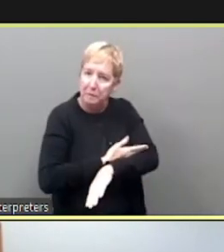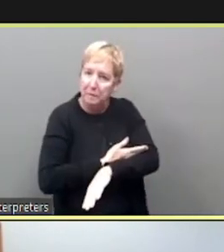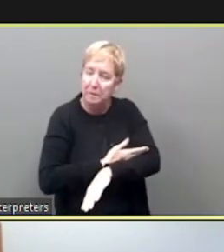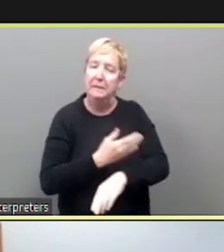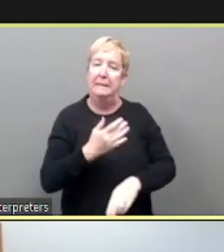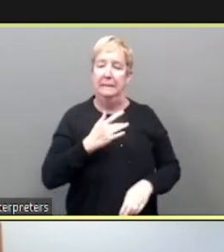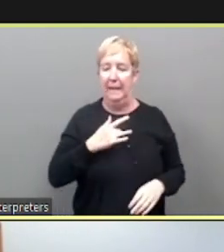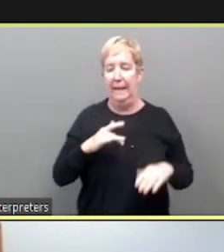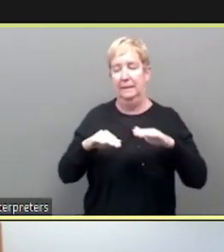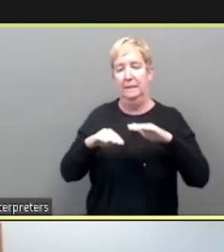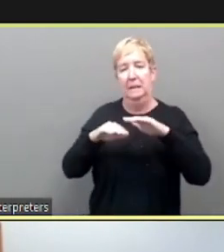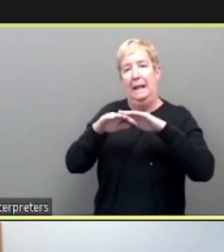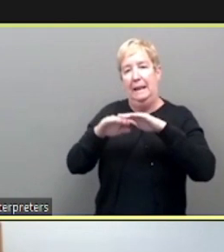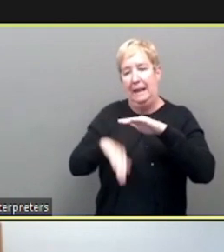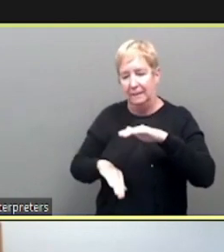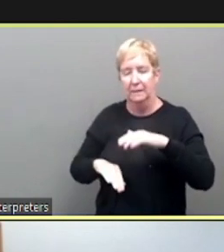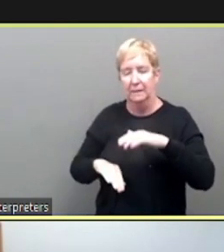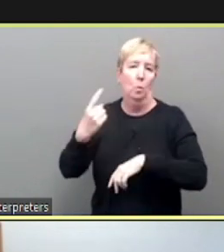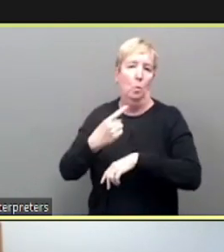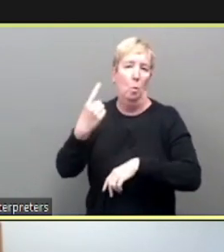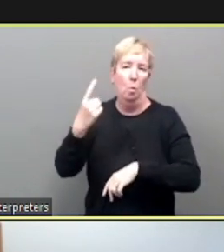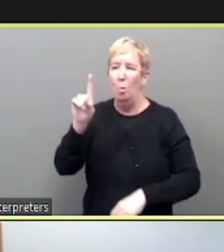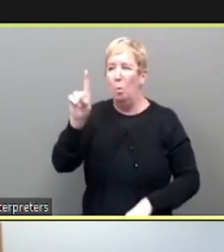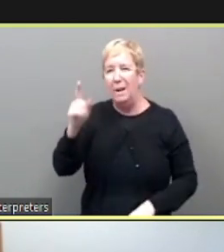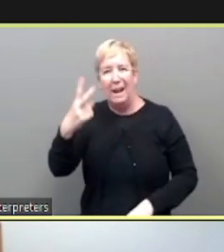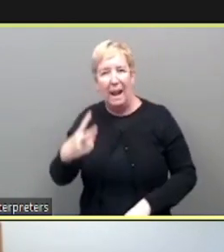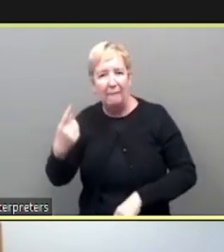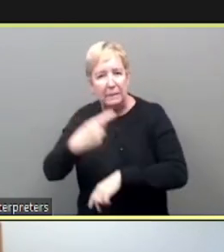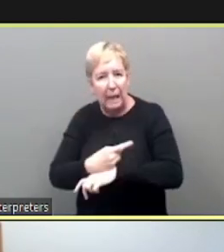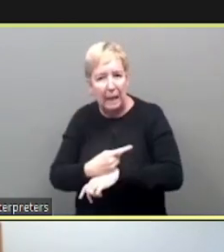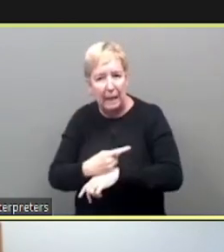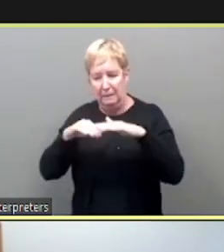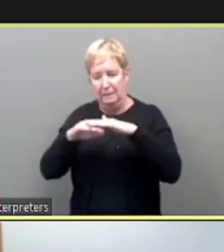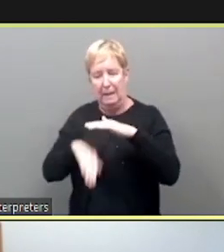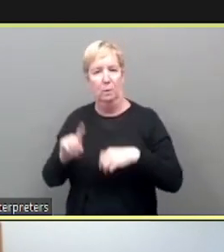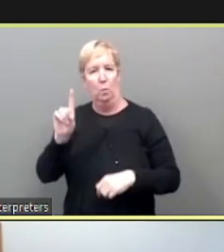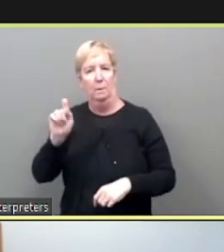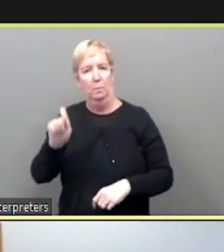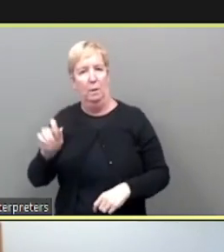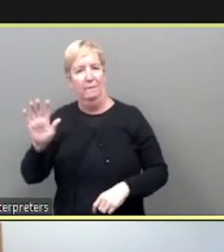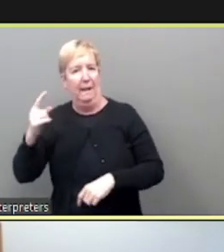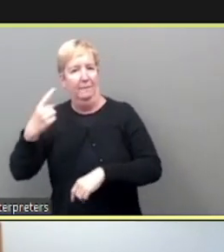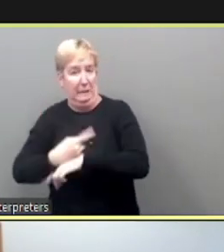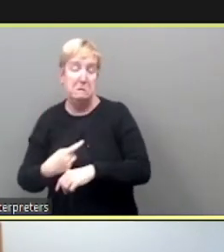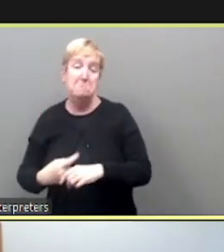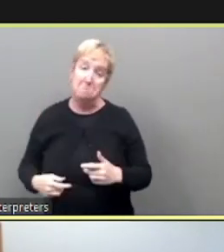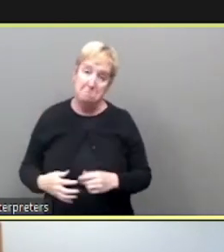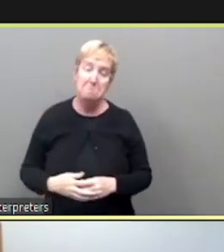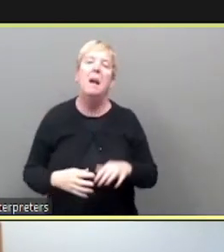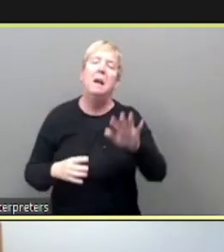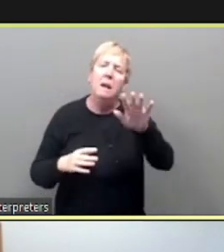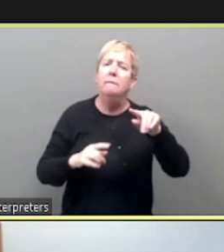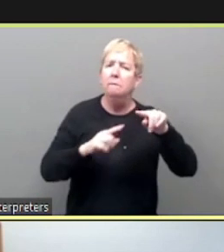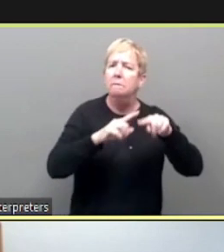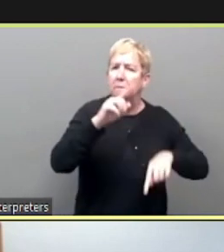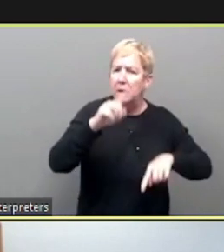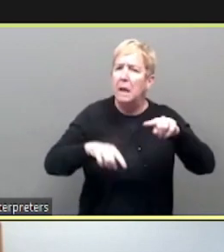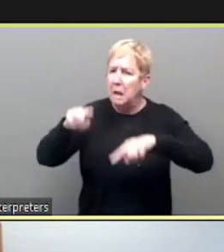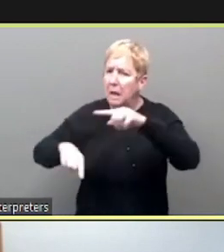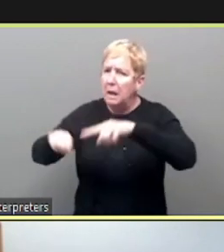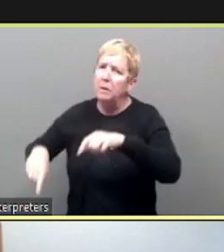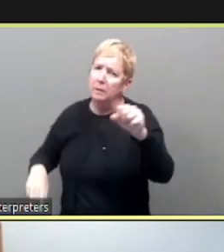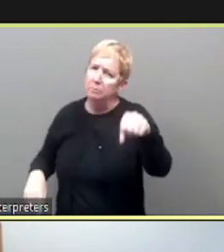than a day and a half currently. There is variability when you look up by lab,